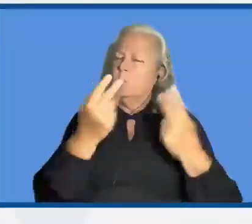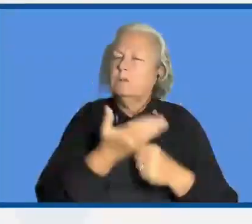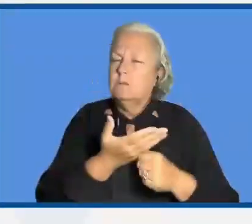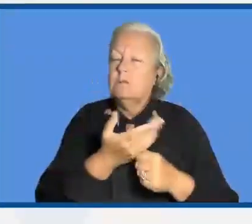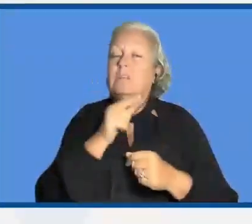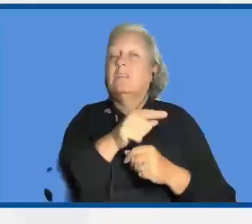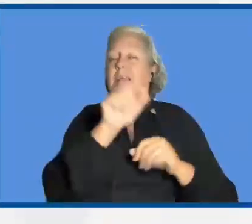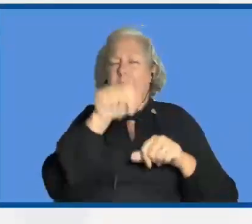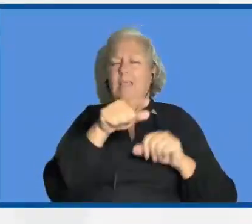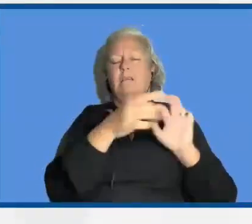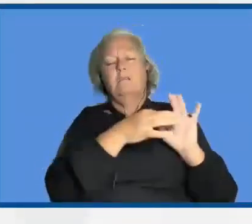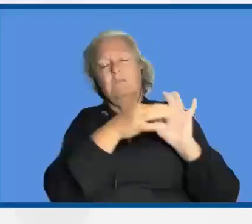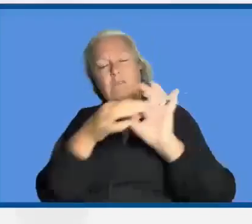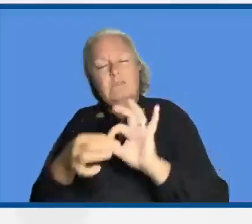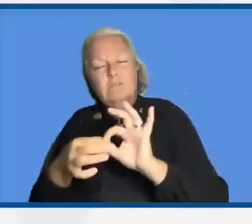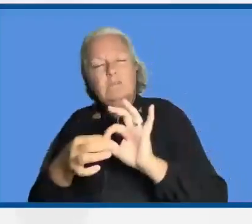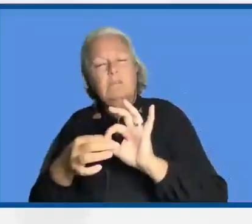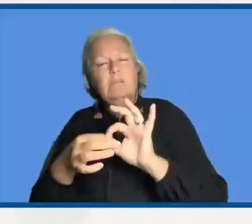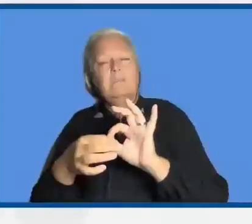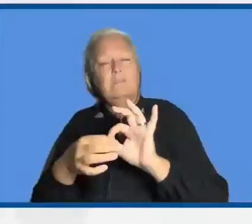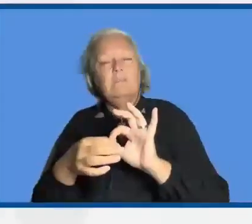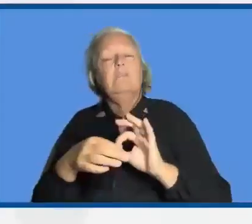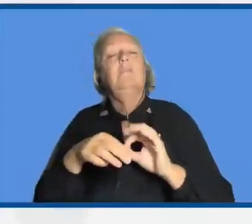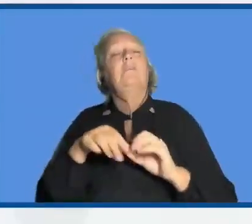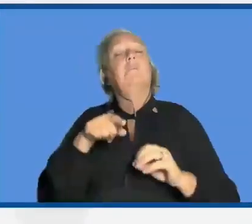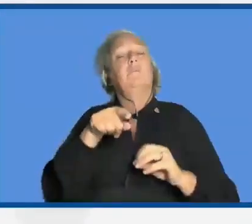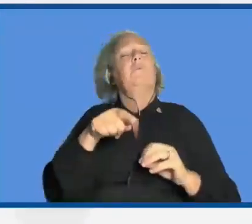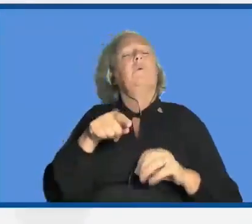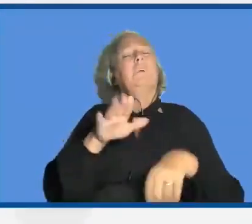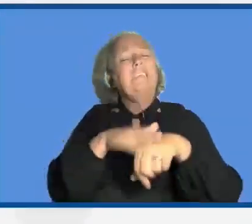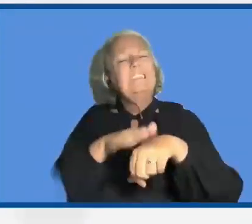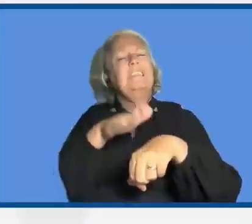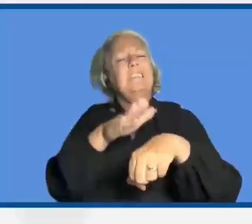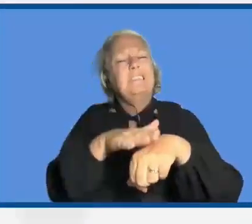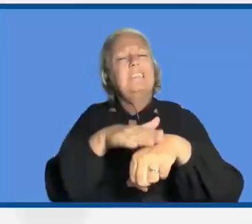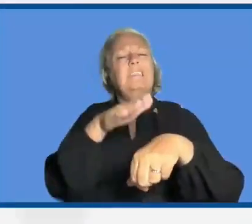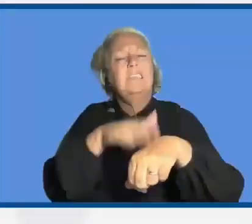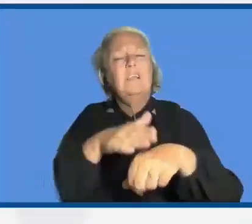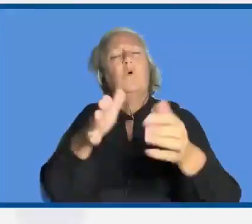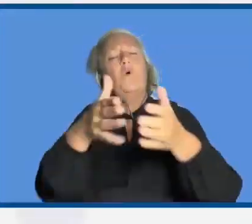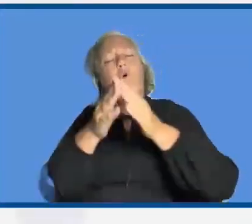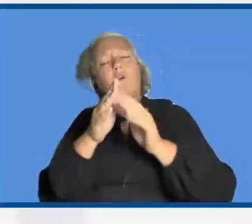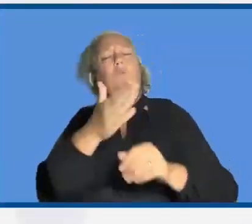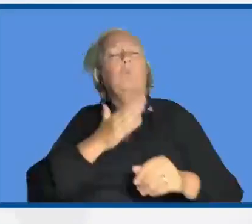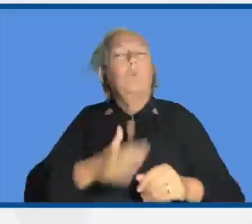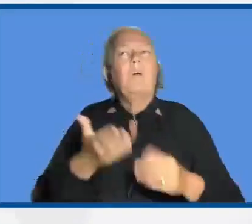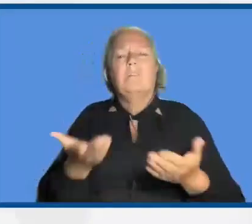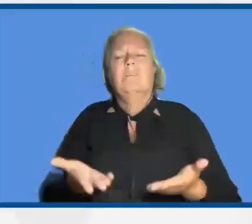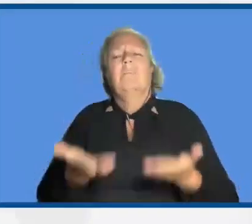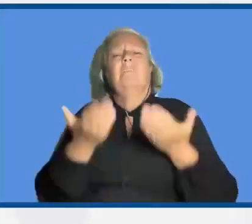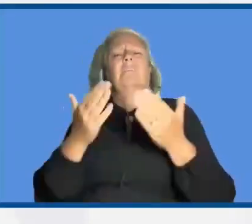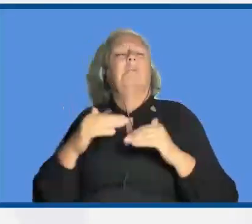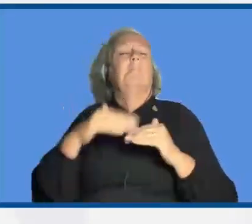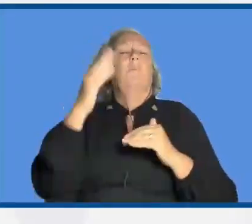you have been asking for all the time that you have raised awareness. There is no doubt that there